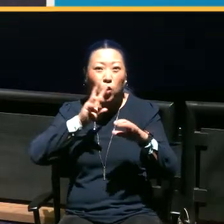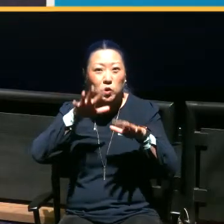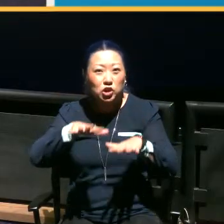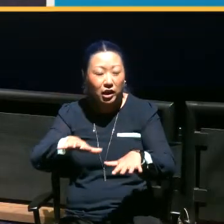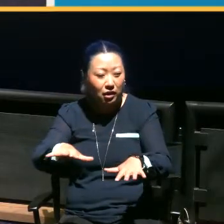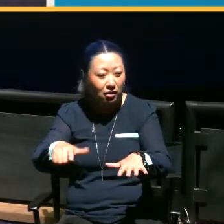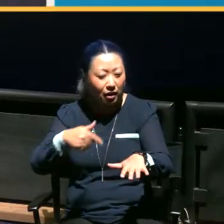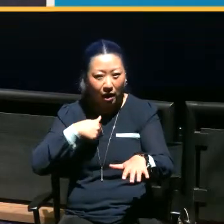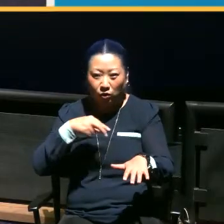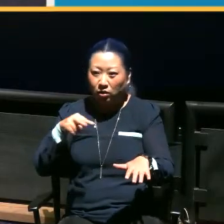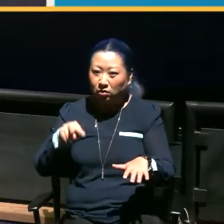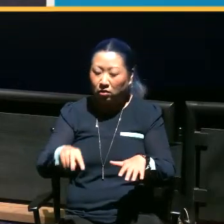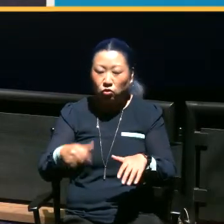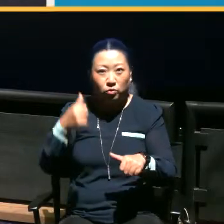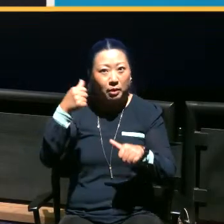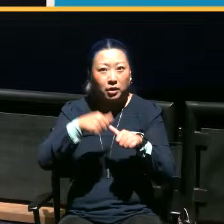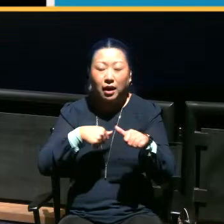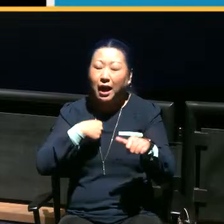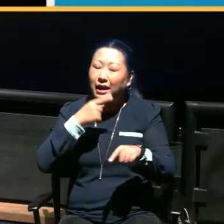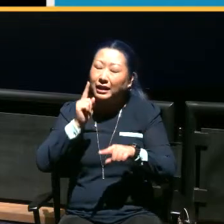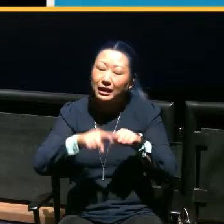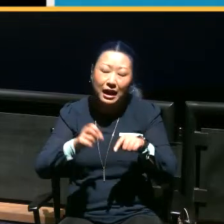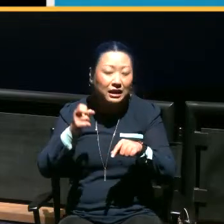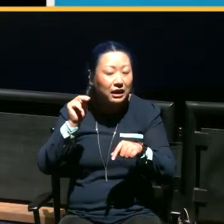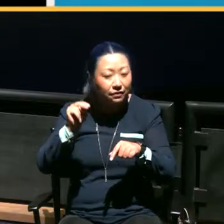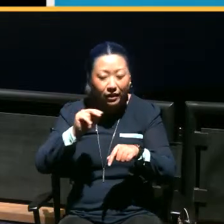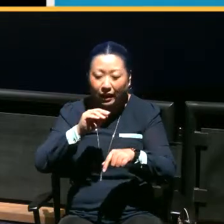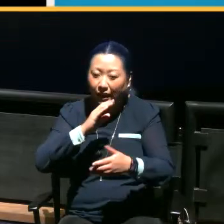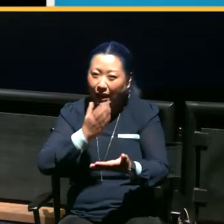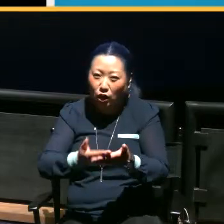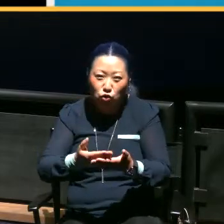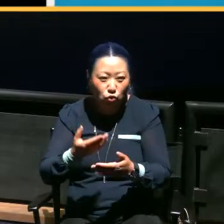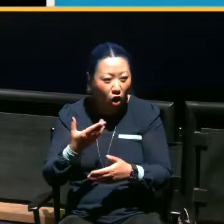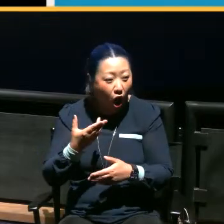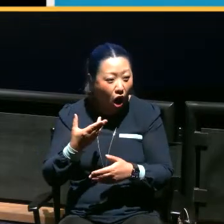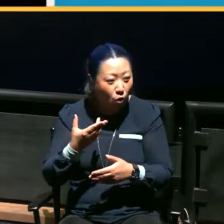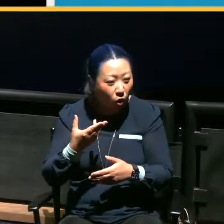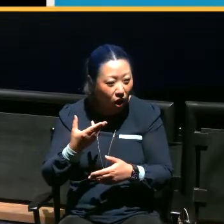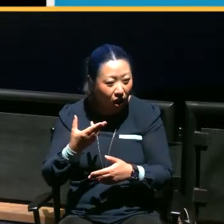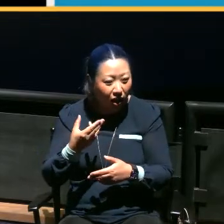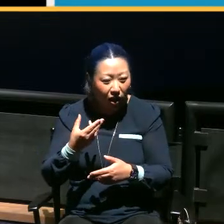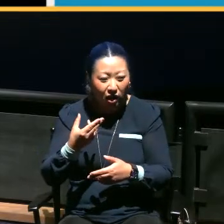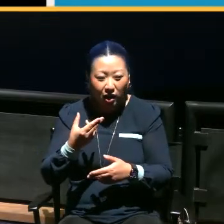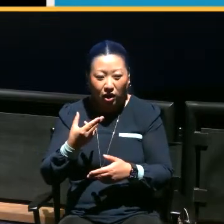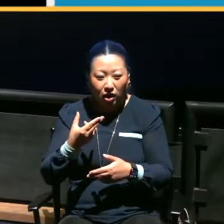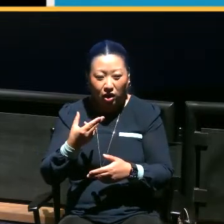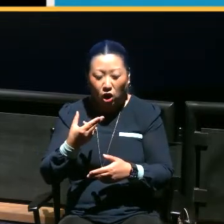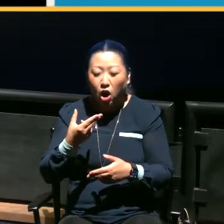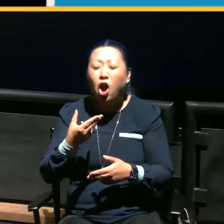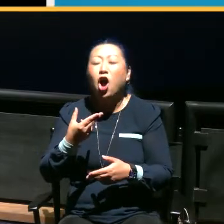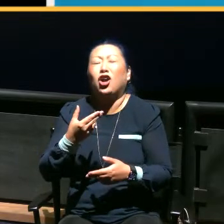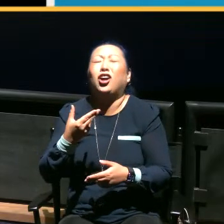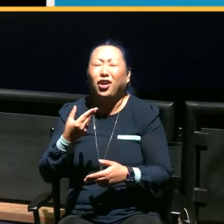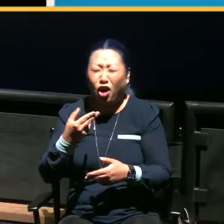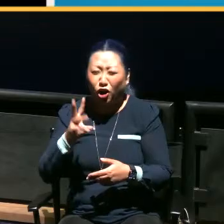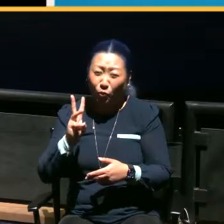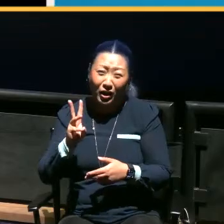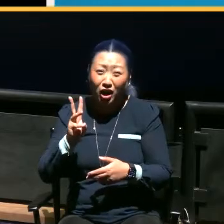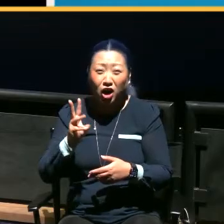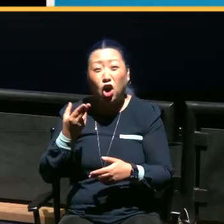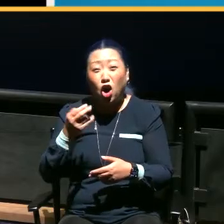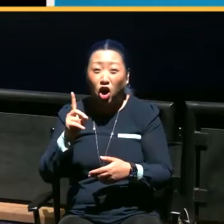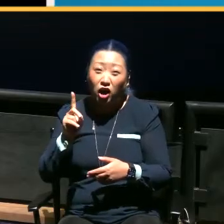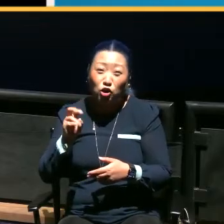the ocean. I was like, man, I can't even get to a hardware store if I wanted. Right now, I'm in a lot of trouble. I really did it now. But they did come